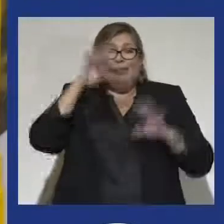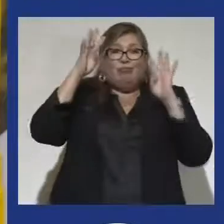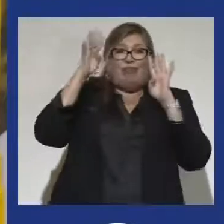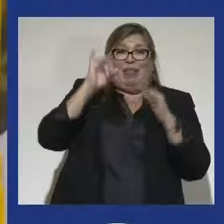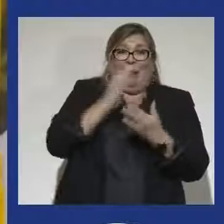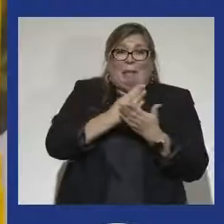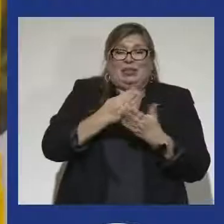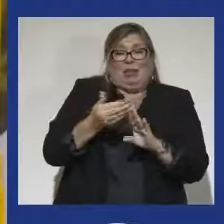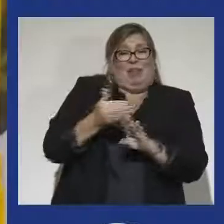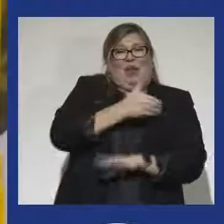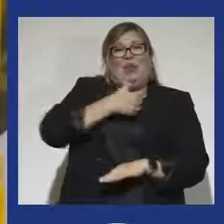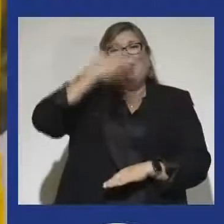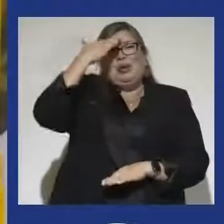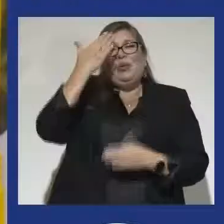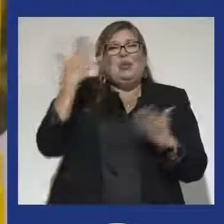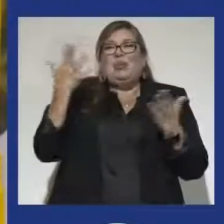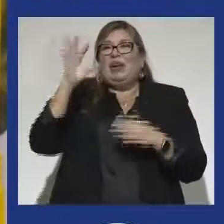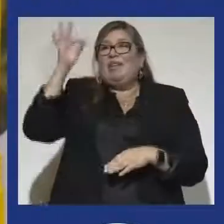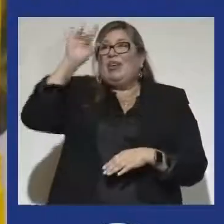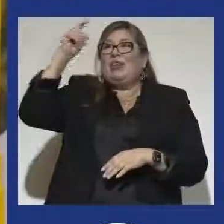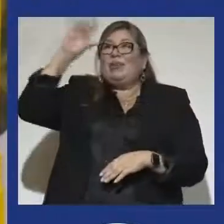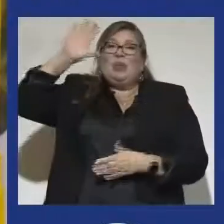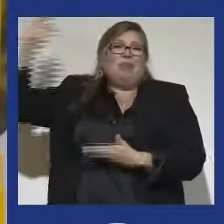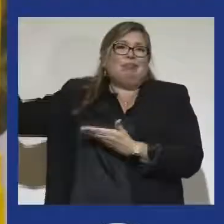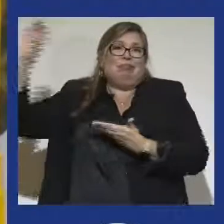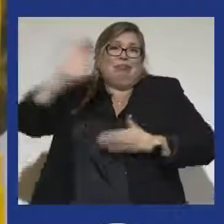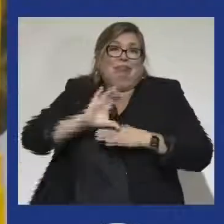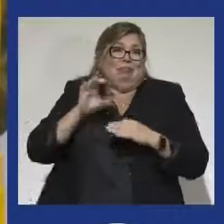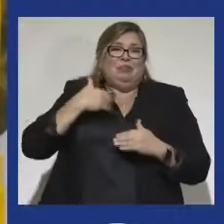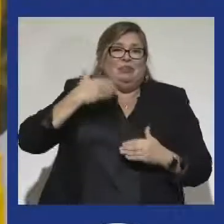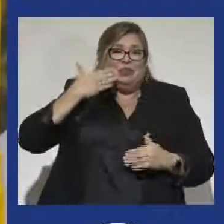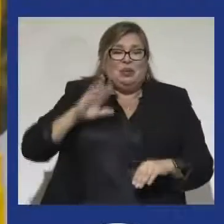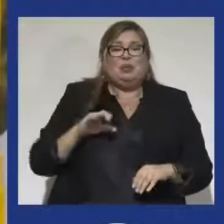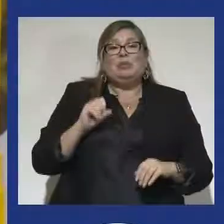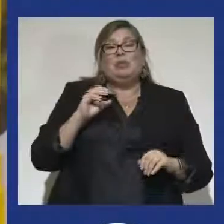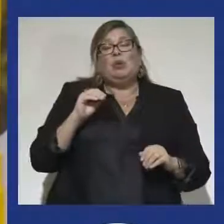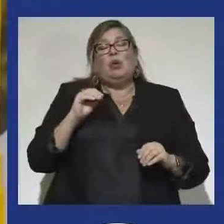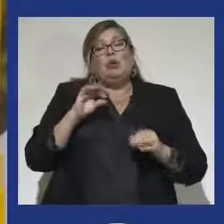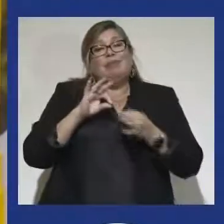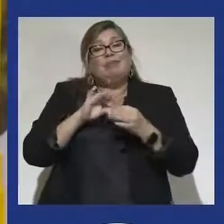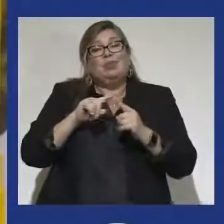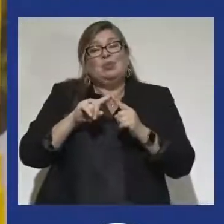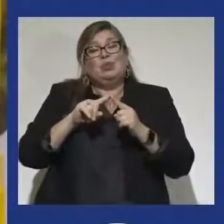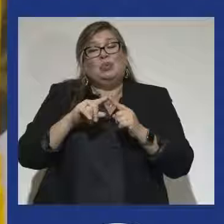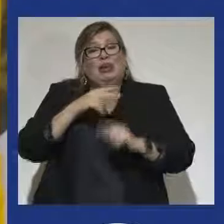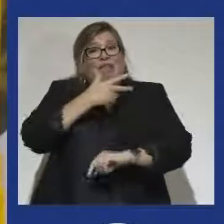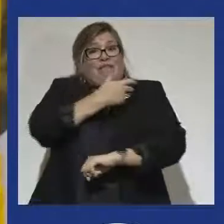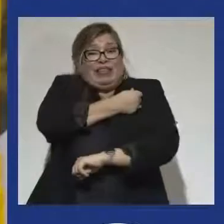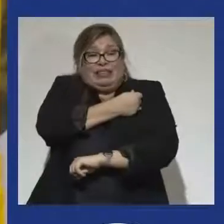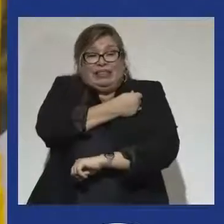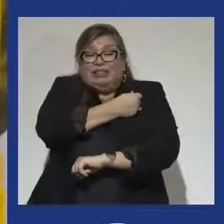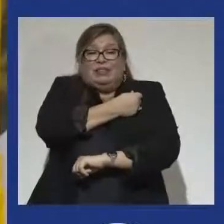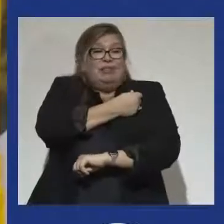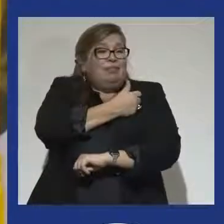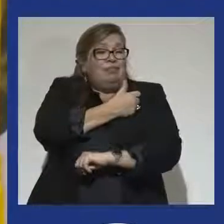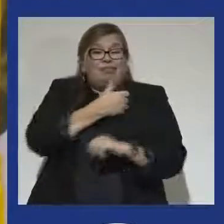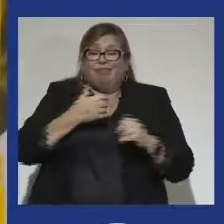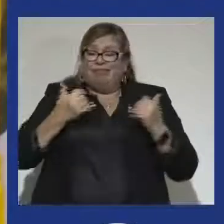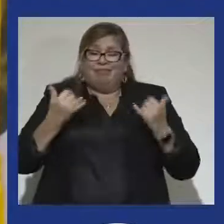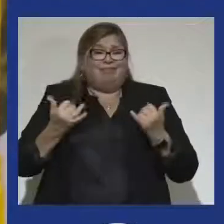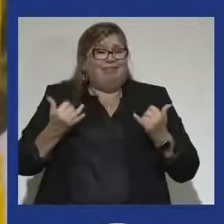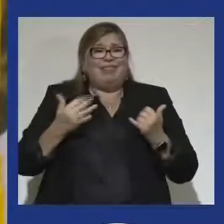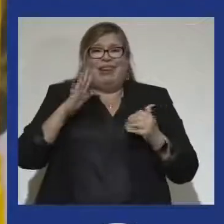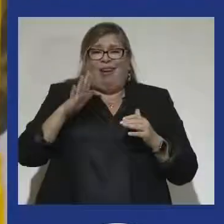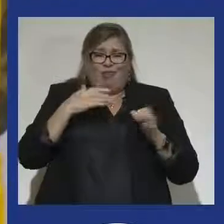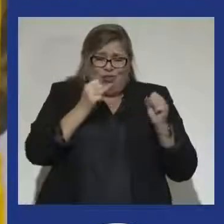final federal actions were going to be. The bottom line on vaccines is that real-time strategies are